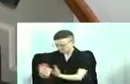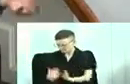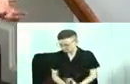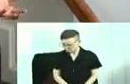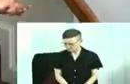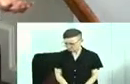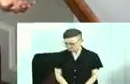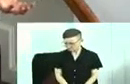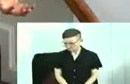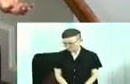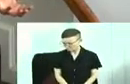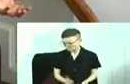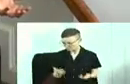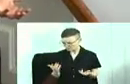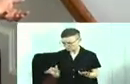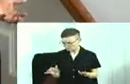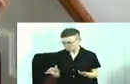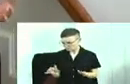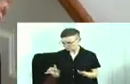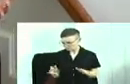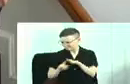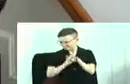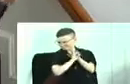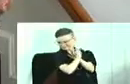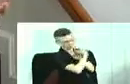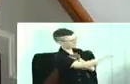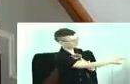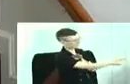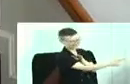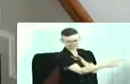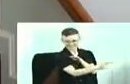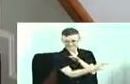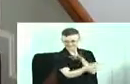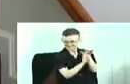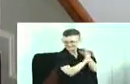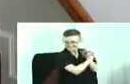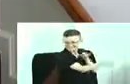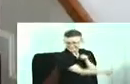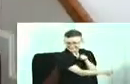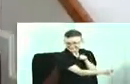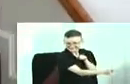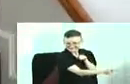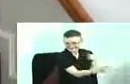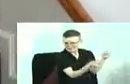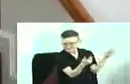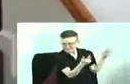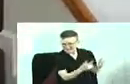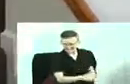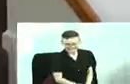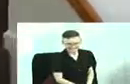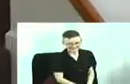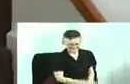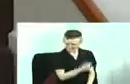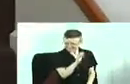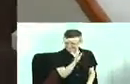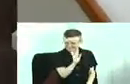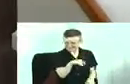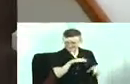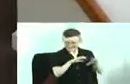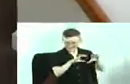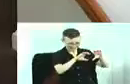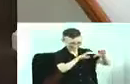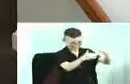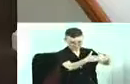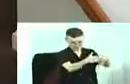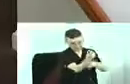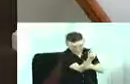And then they run away. And then they run away. We don't catch up with the group of disciples, the 11